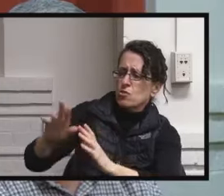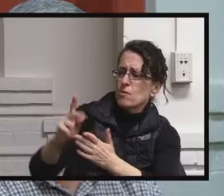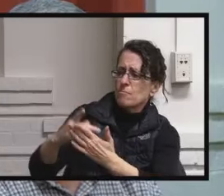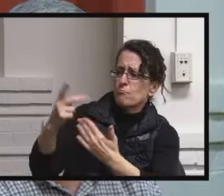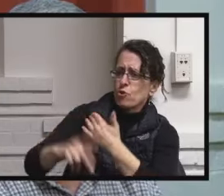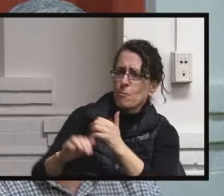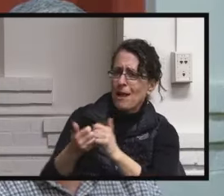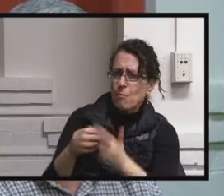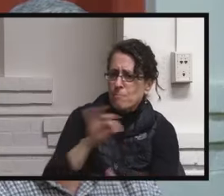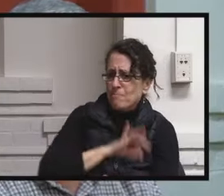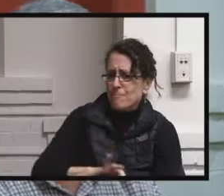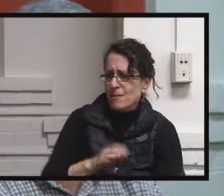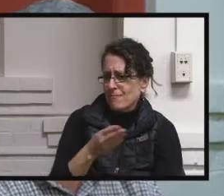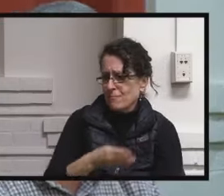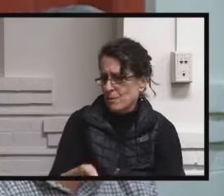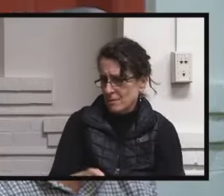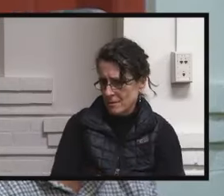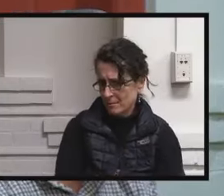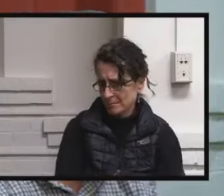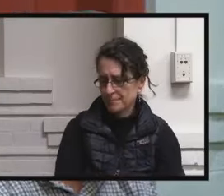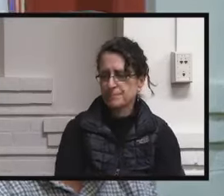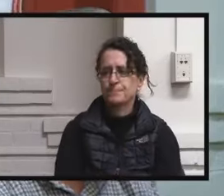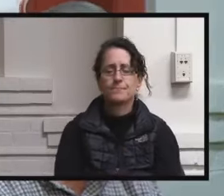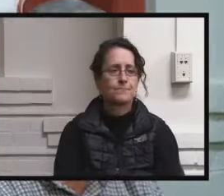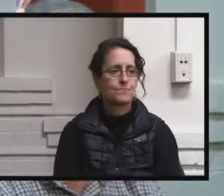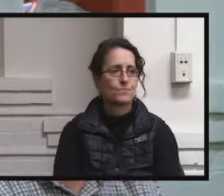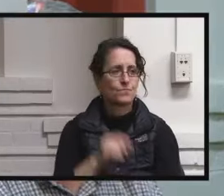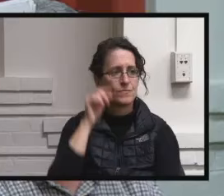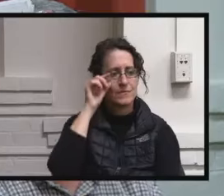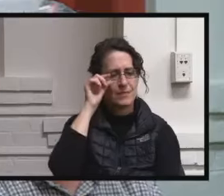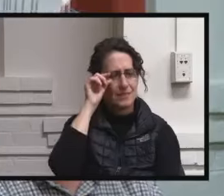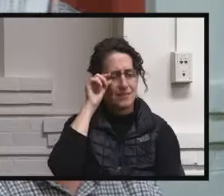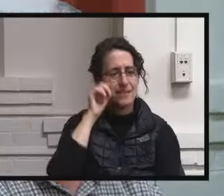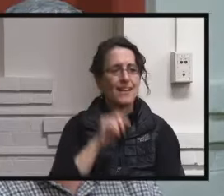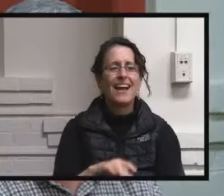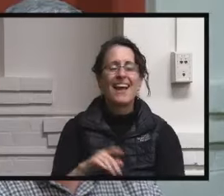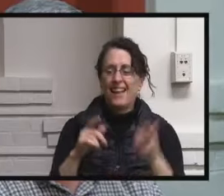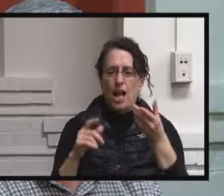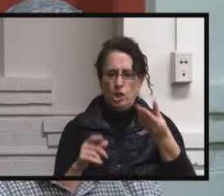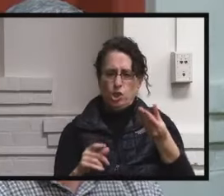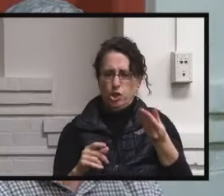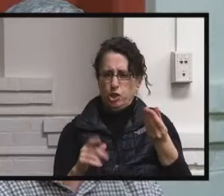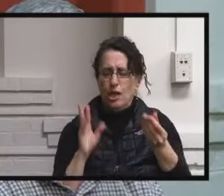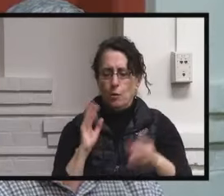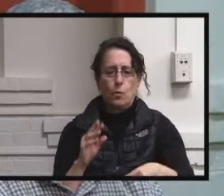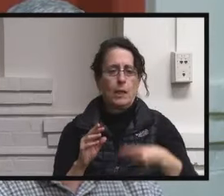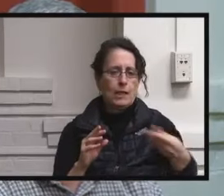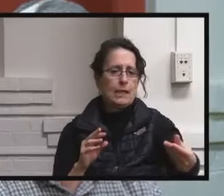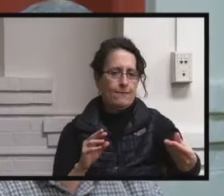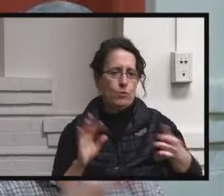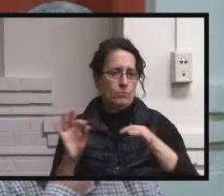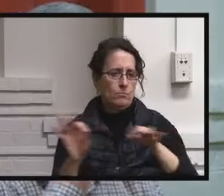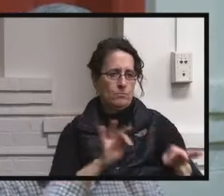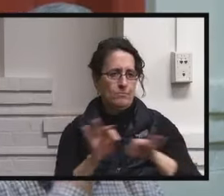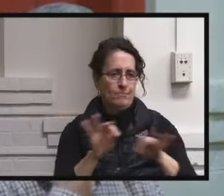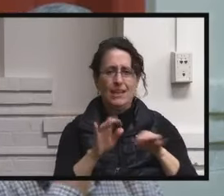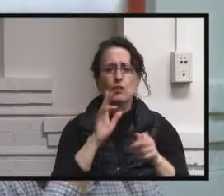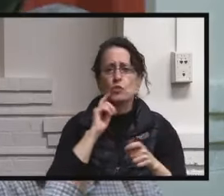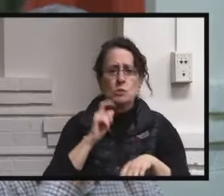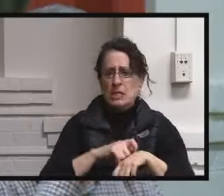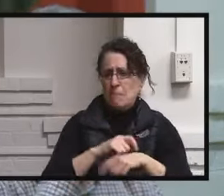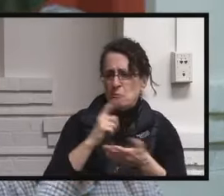to the town of Brattleboro and other towns? And we don't have time to go over tonight, but I'll give you my summary of that, and we can discuss it